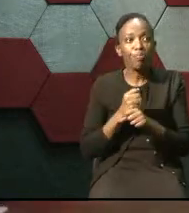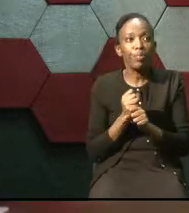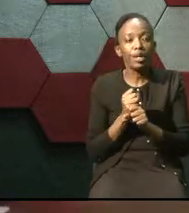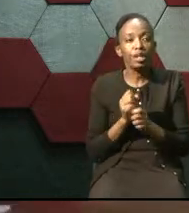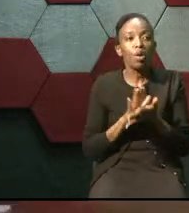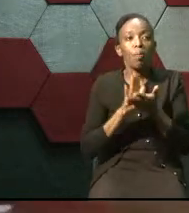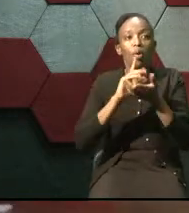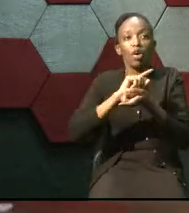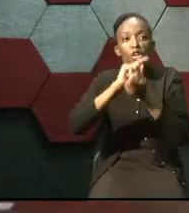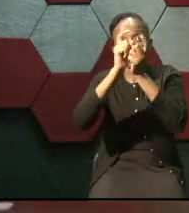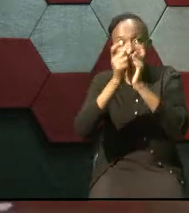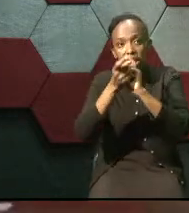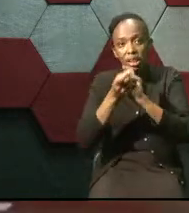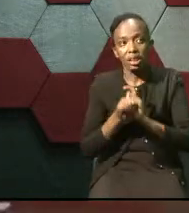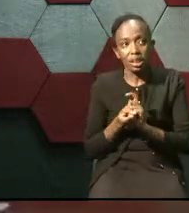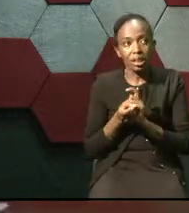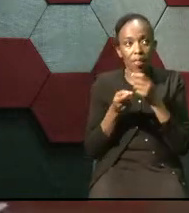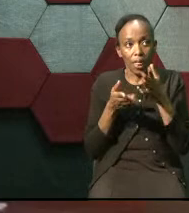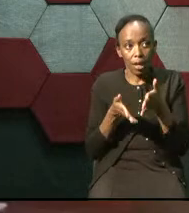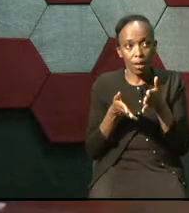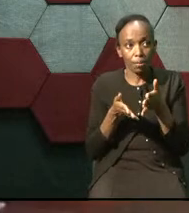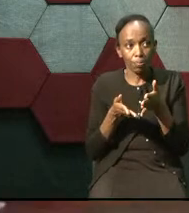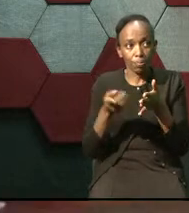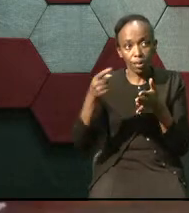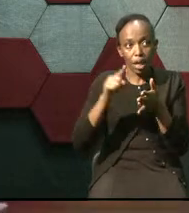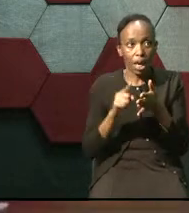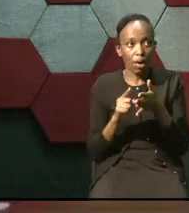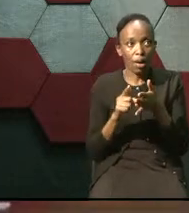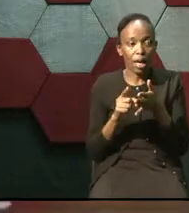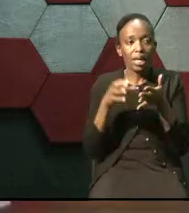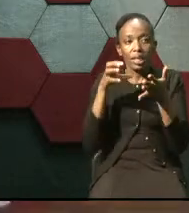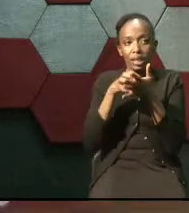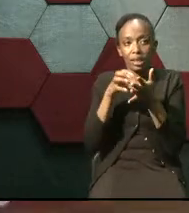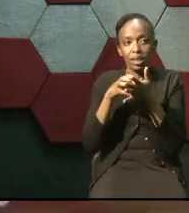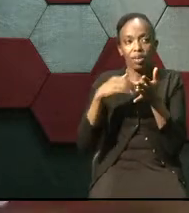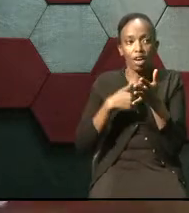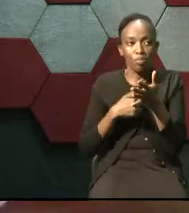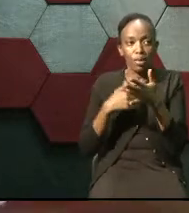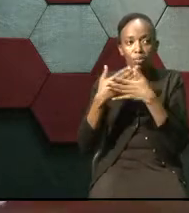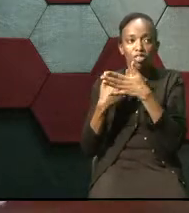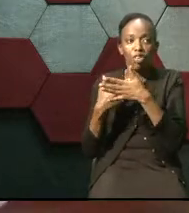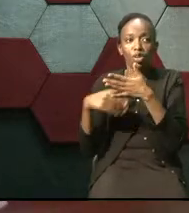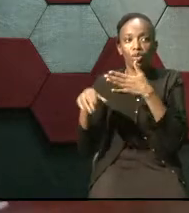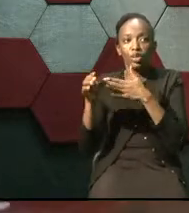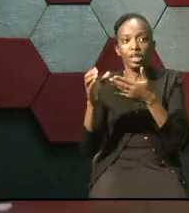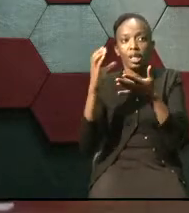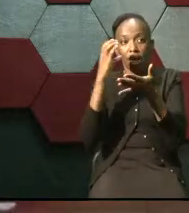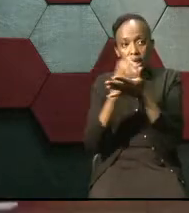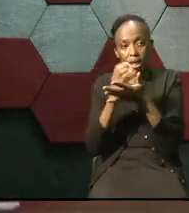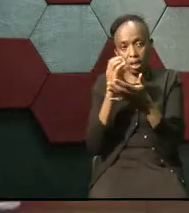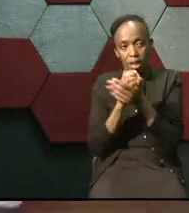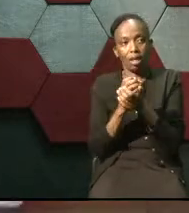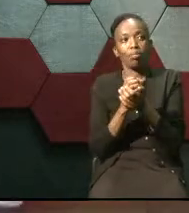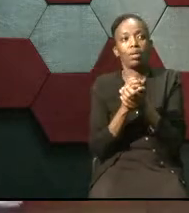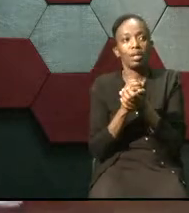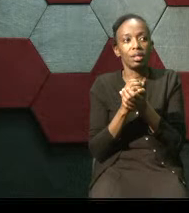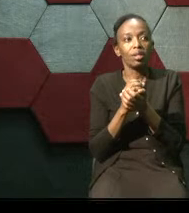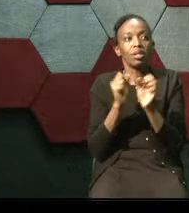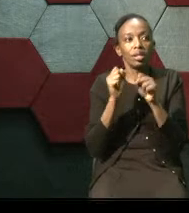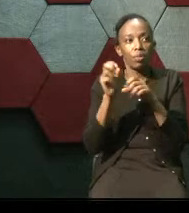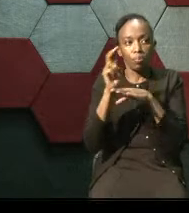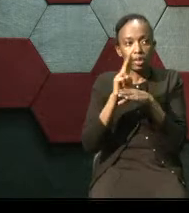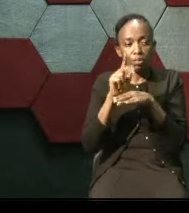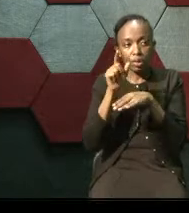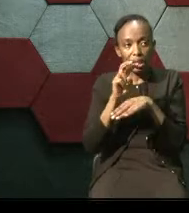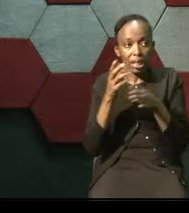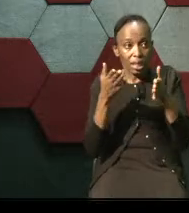more modifications. For our casing, we have been using a CAD software. As you can see, here